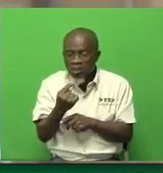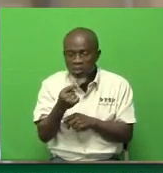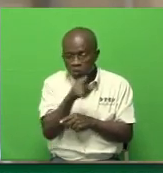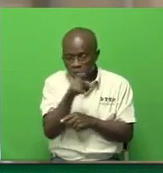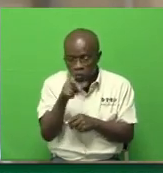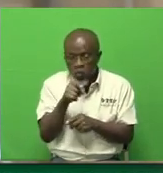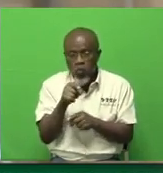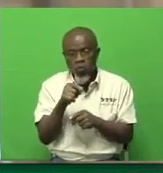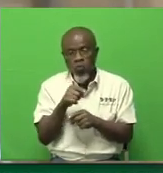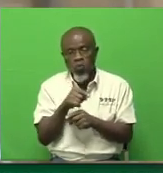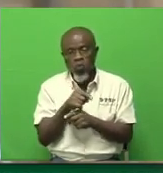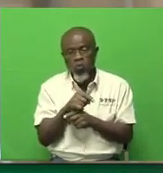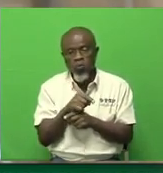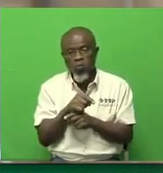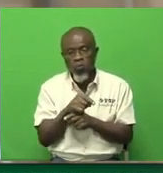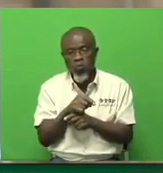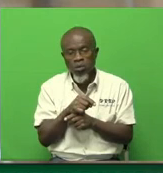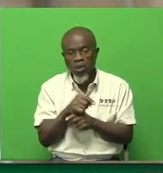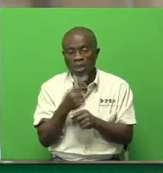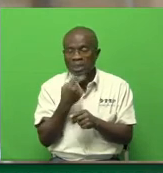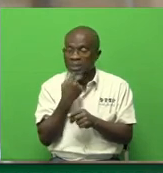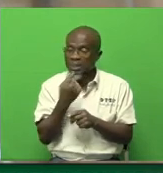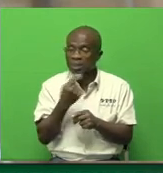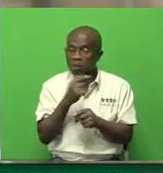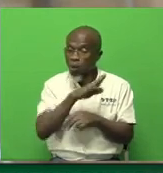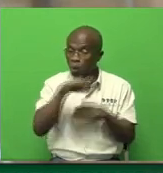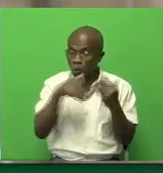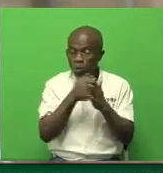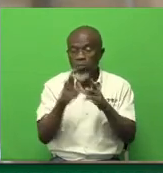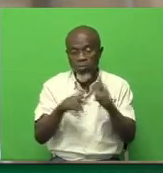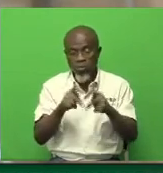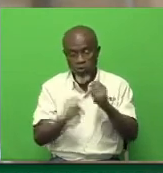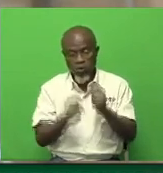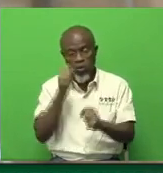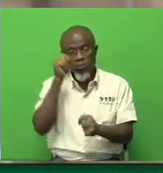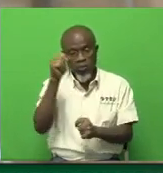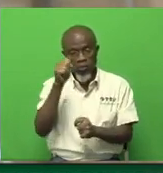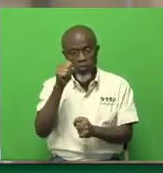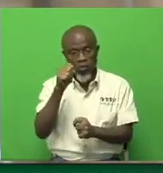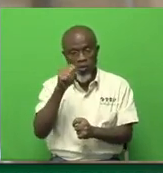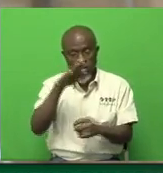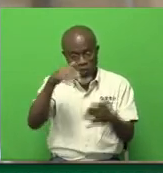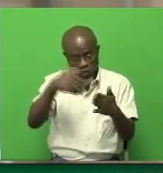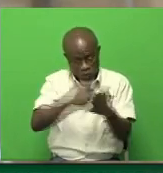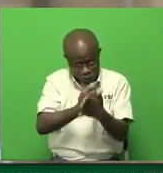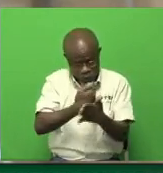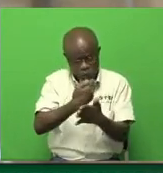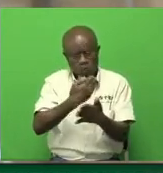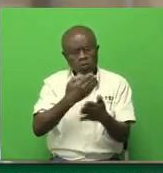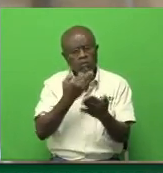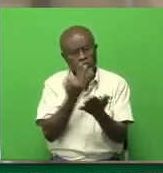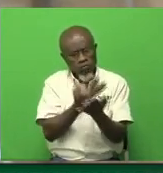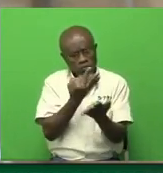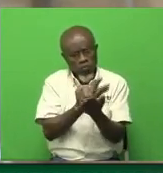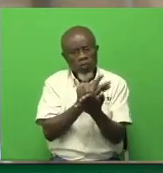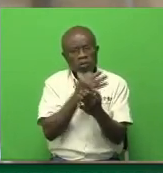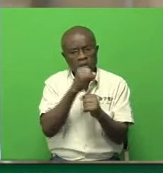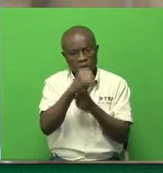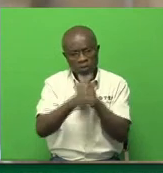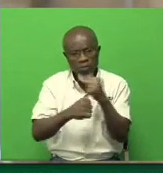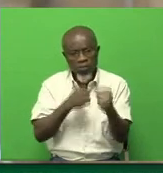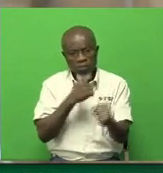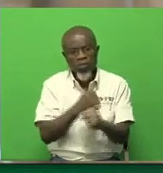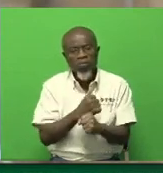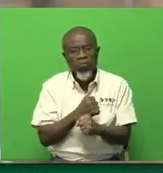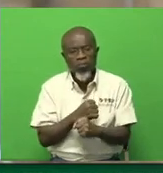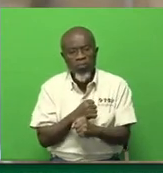Deputy uh speaker and I can assure the people of Trinidad and Tobago that in this new fiscal year wise we seek to transform